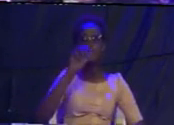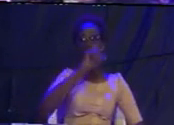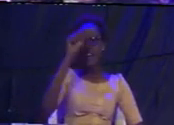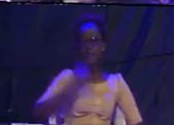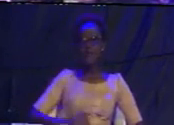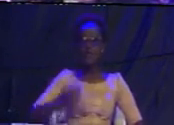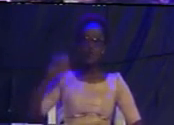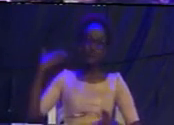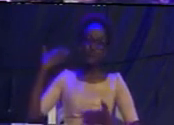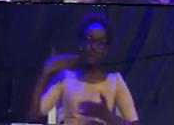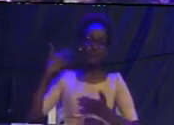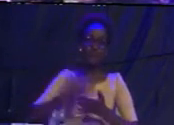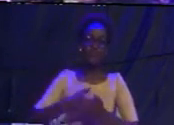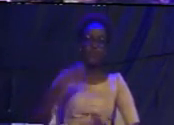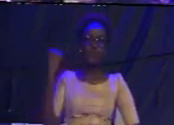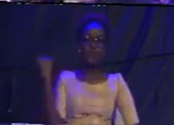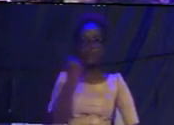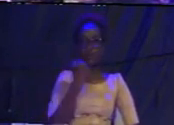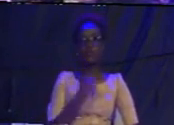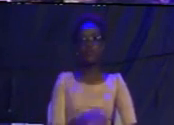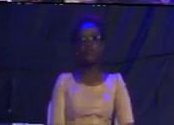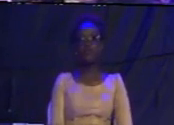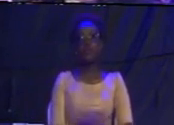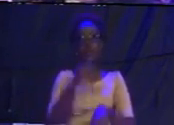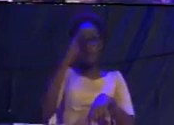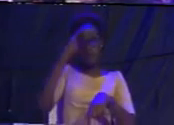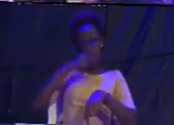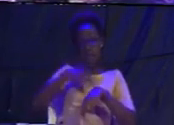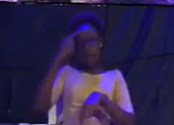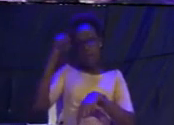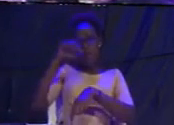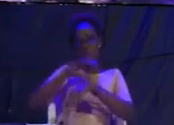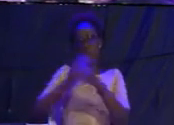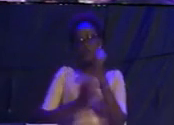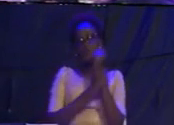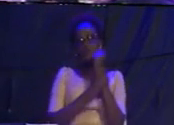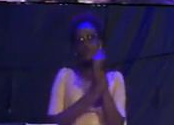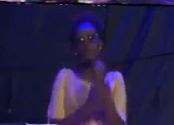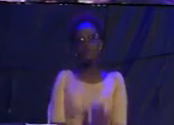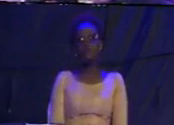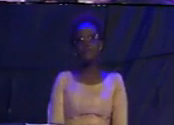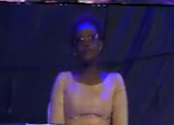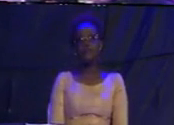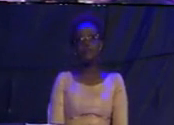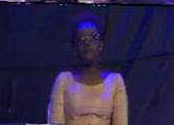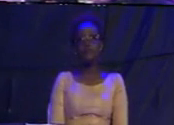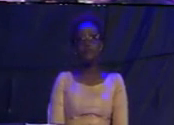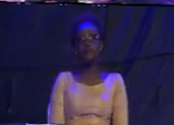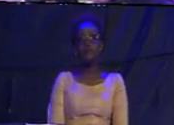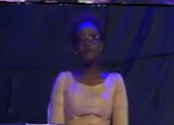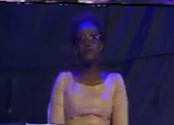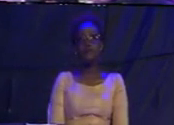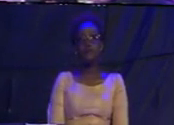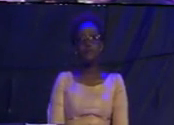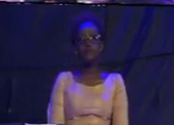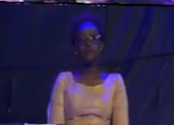The people who lived in Asia parts at the time were impoverished by poverty and were in famine,